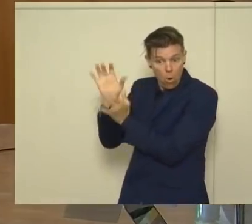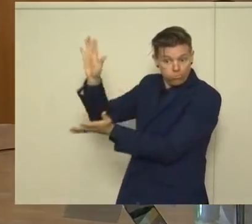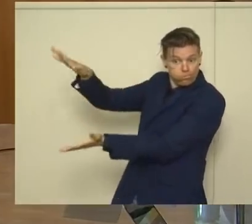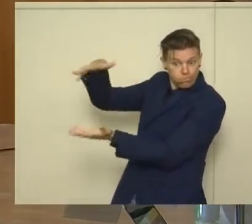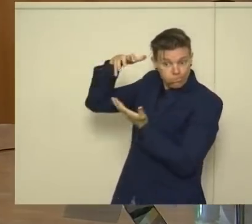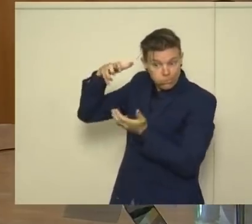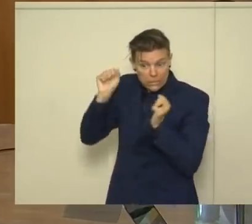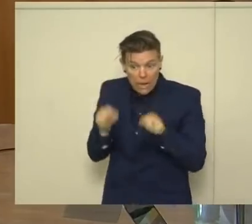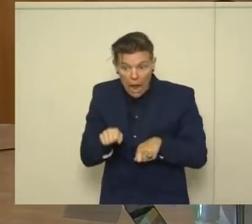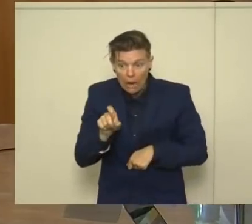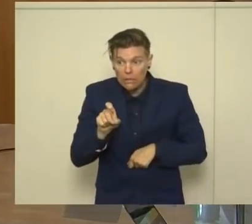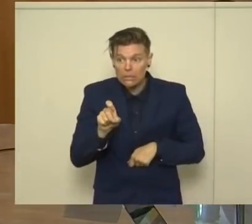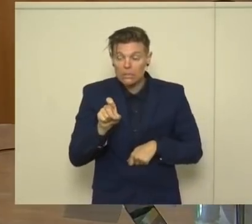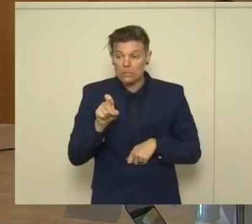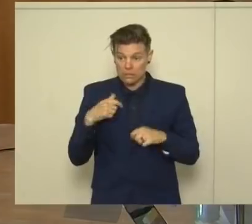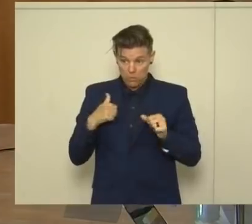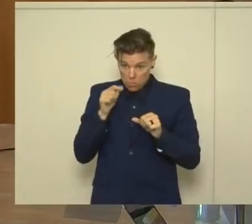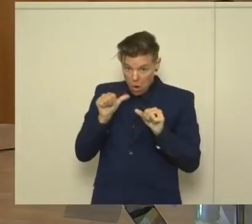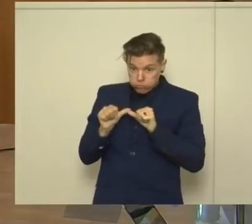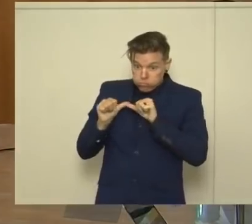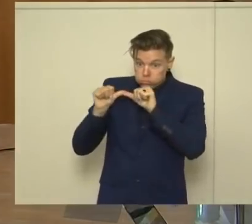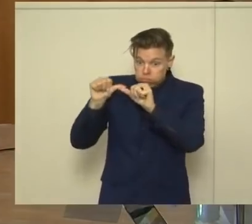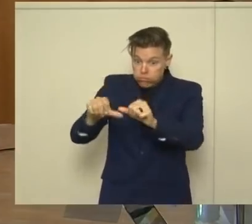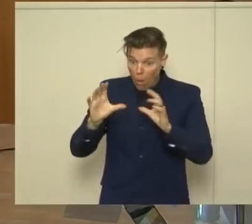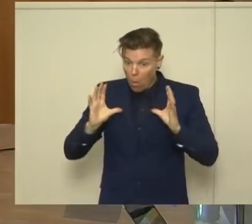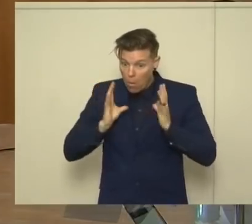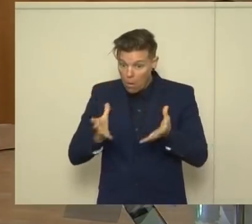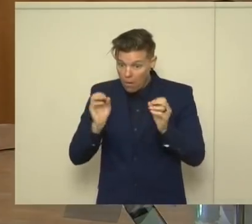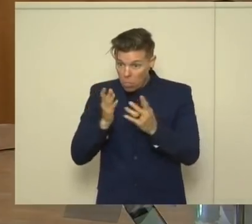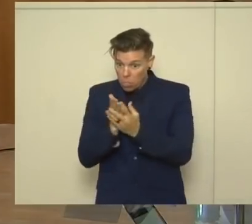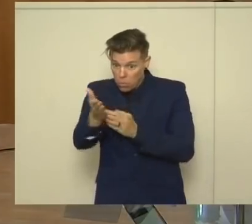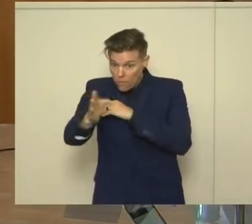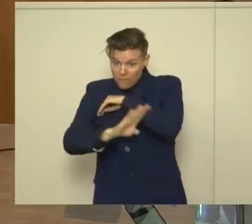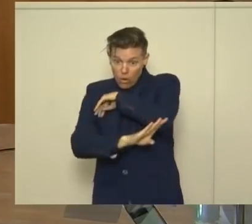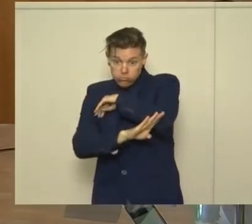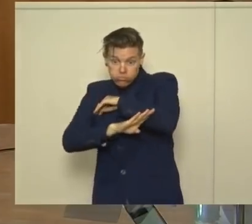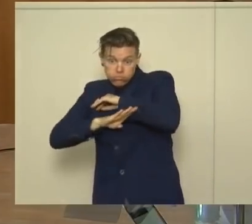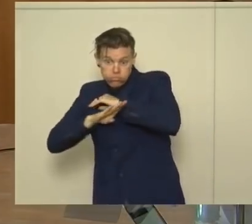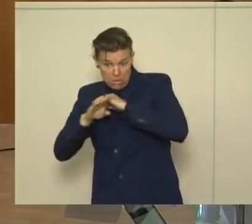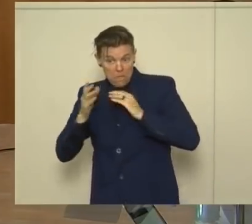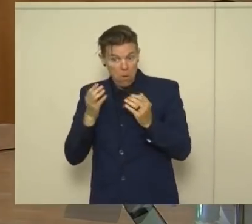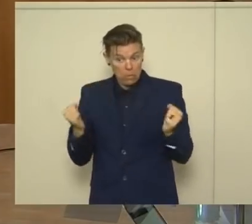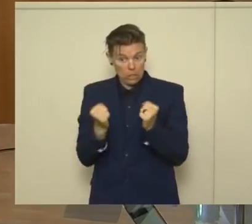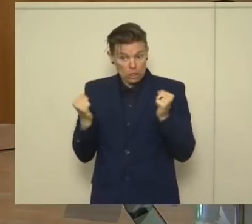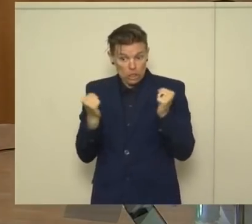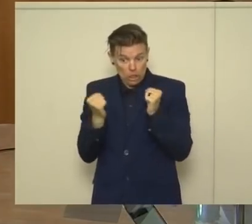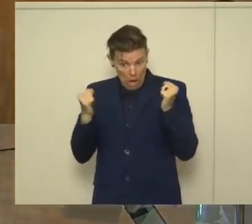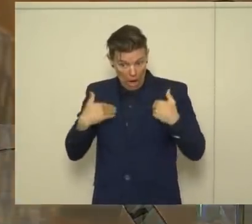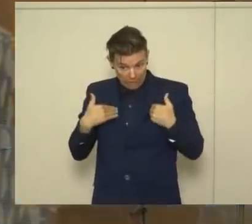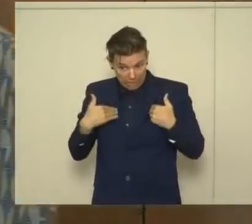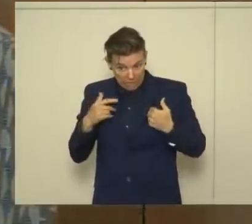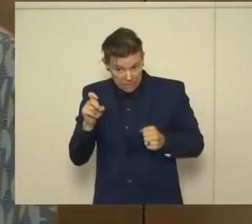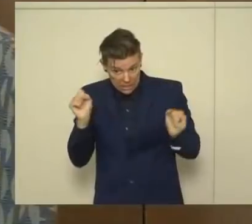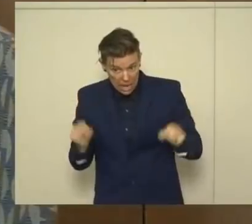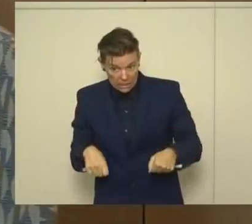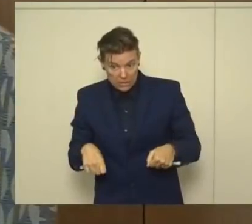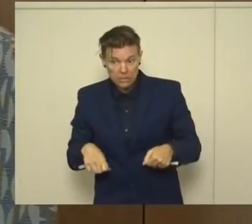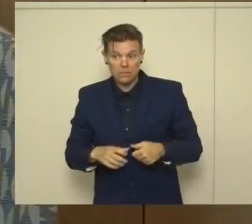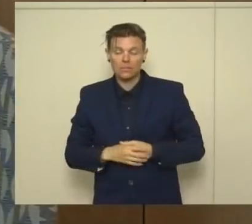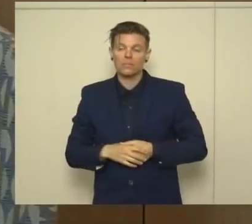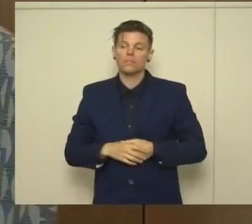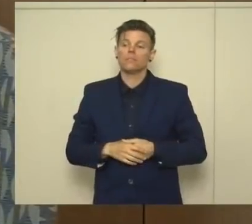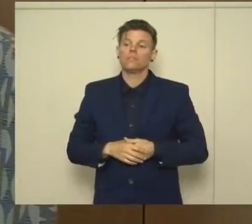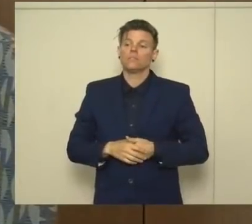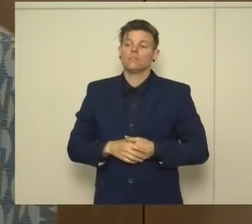supplies of PPE as the pressure for that increases. It's an incredibly good and